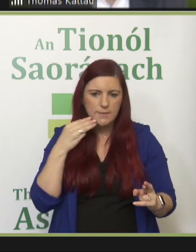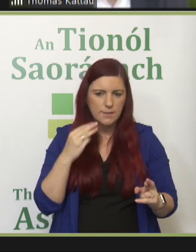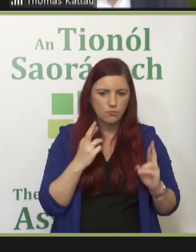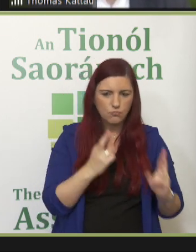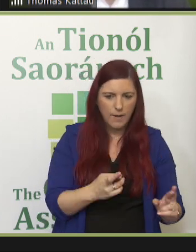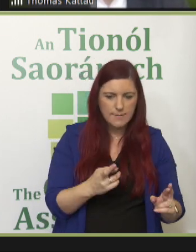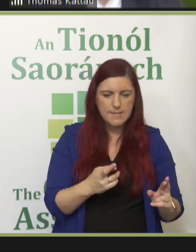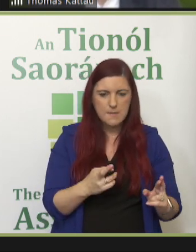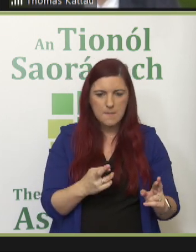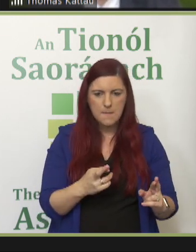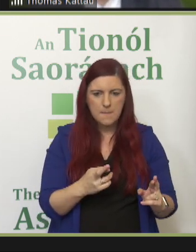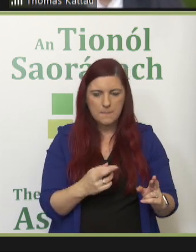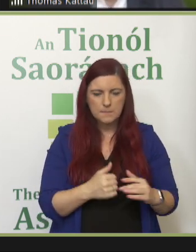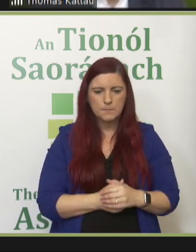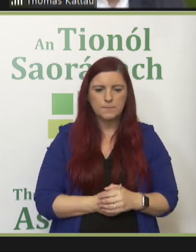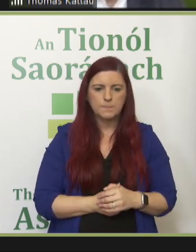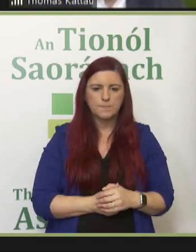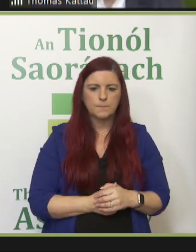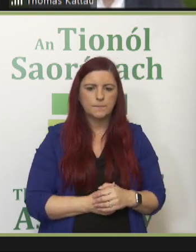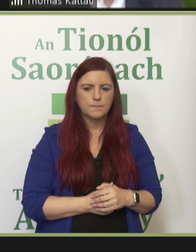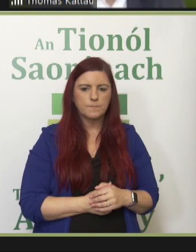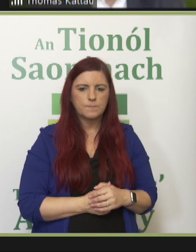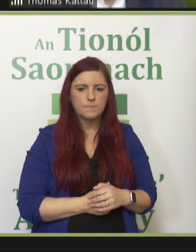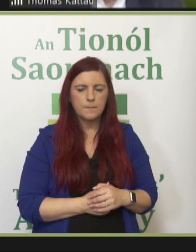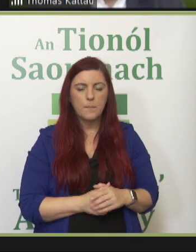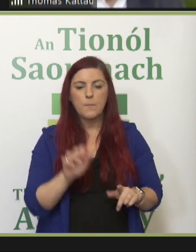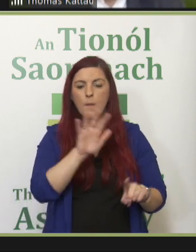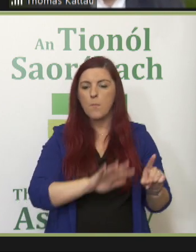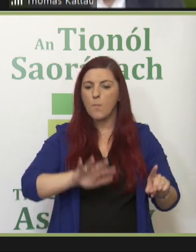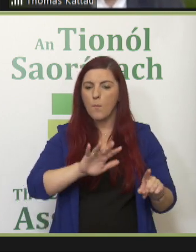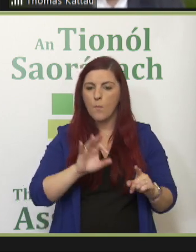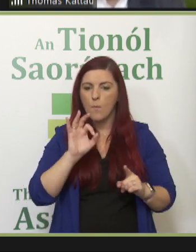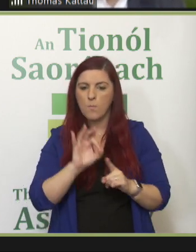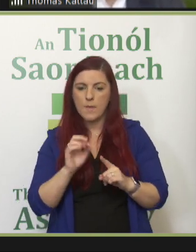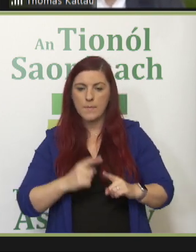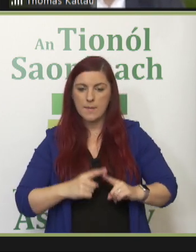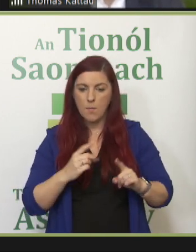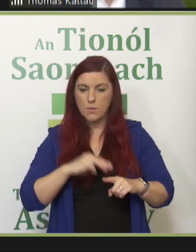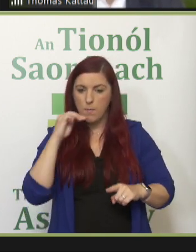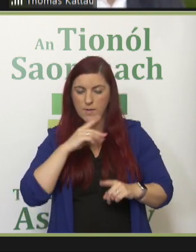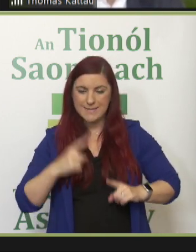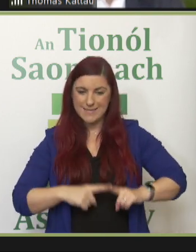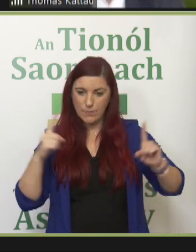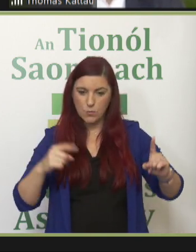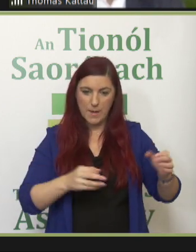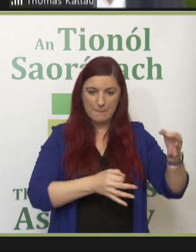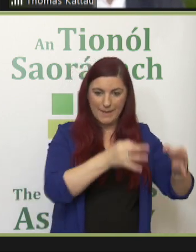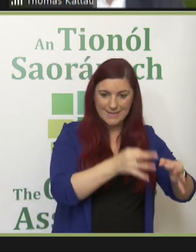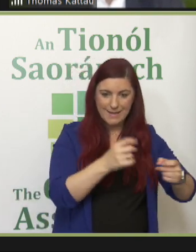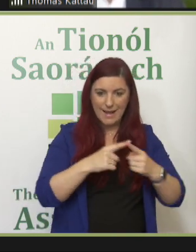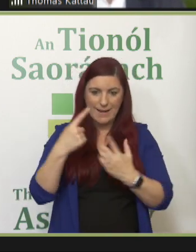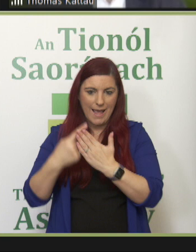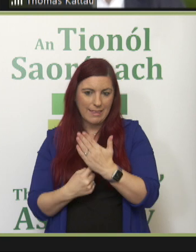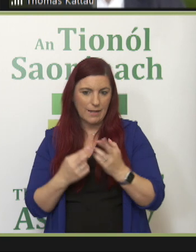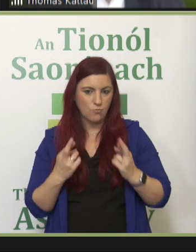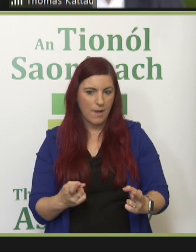specific procedures in a court of law. The key difference is between the political and ethically defined rights with the